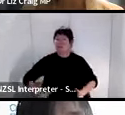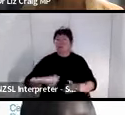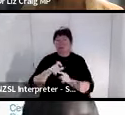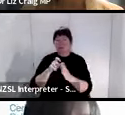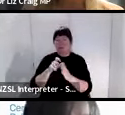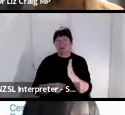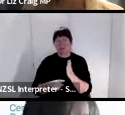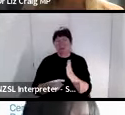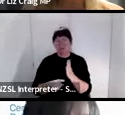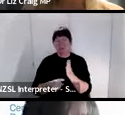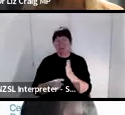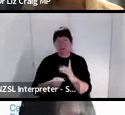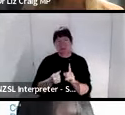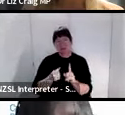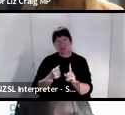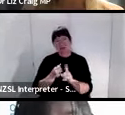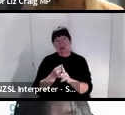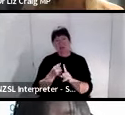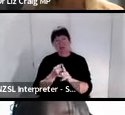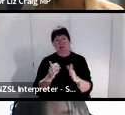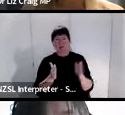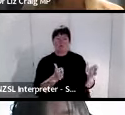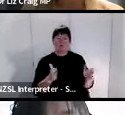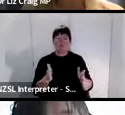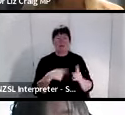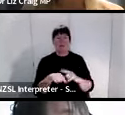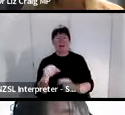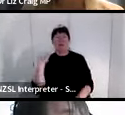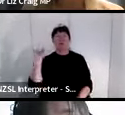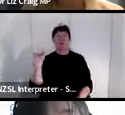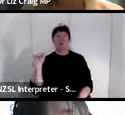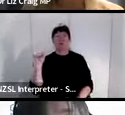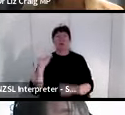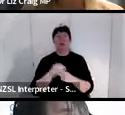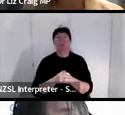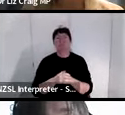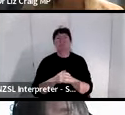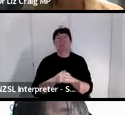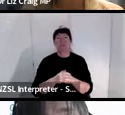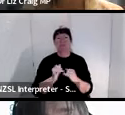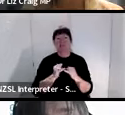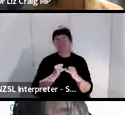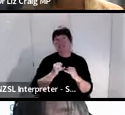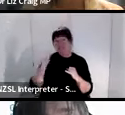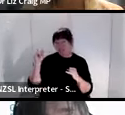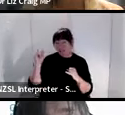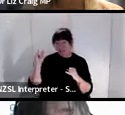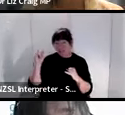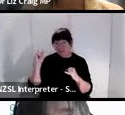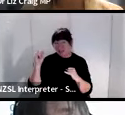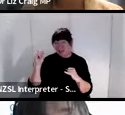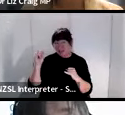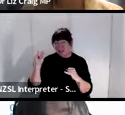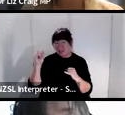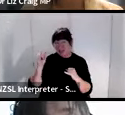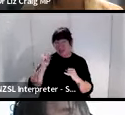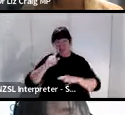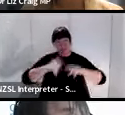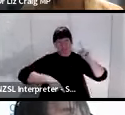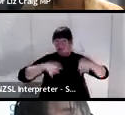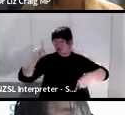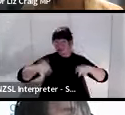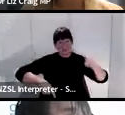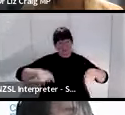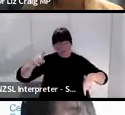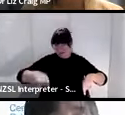that affects movement and posture, and the severity really occurs differently in